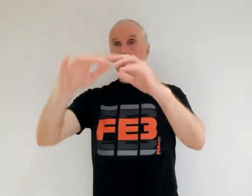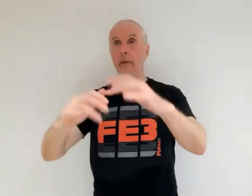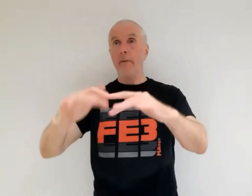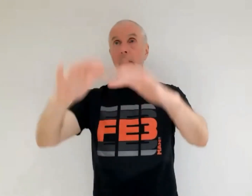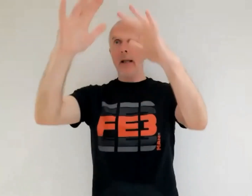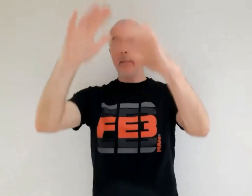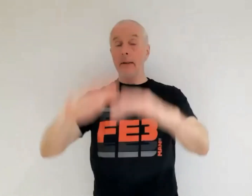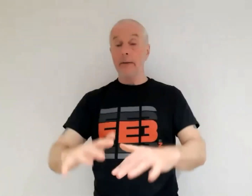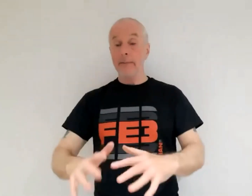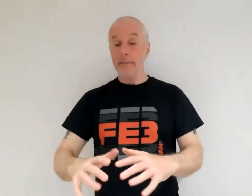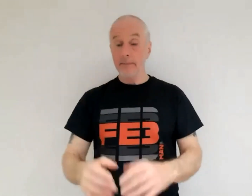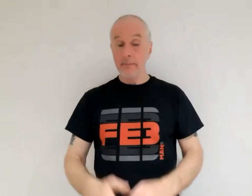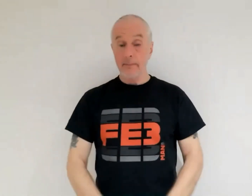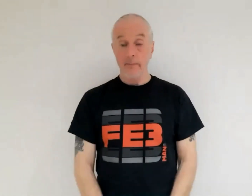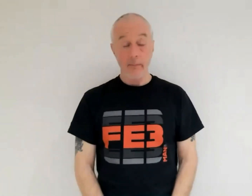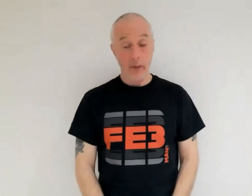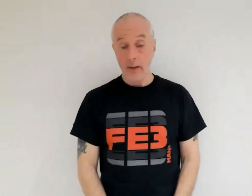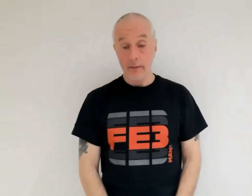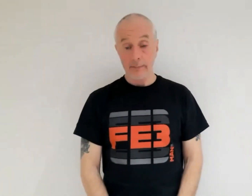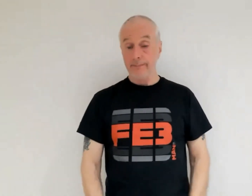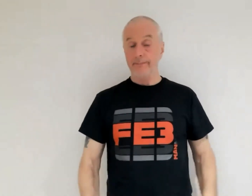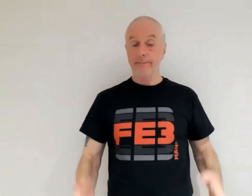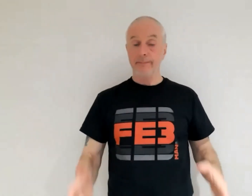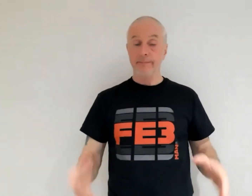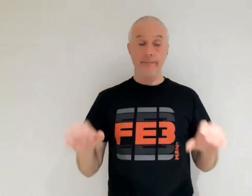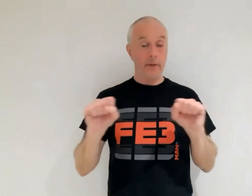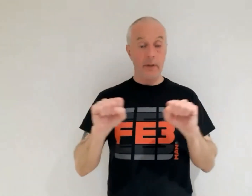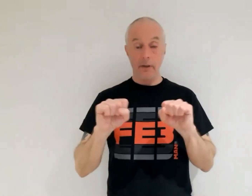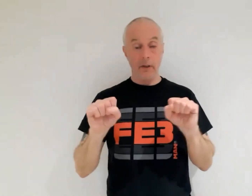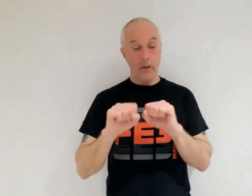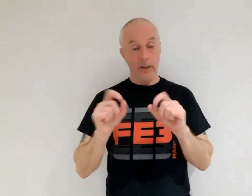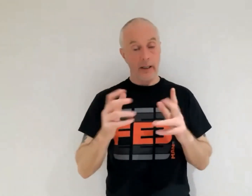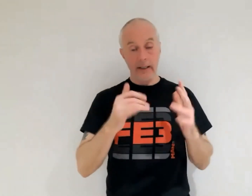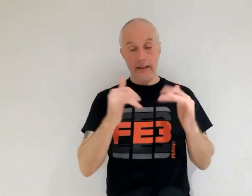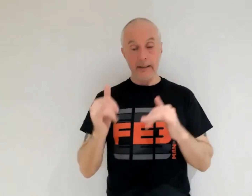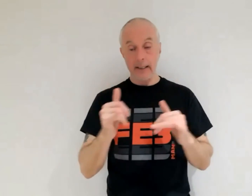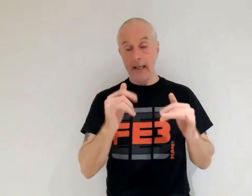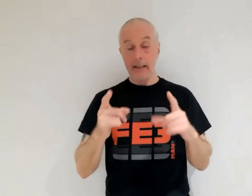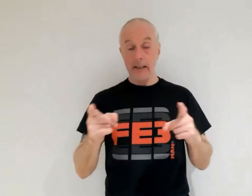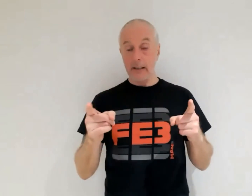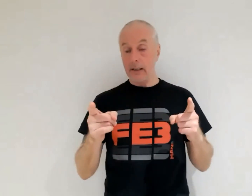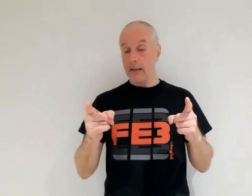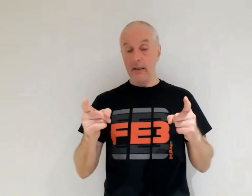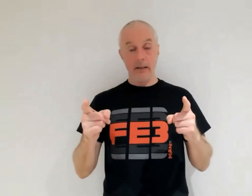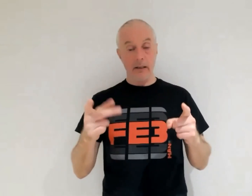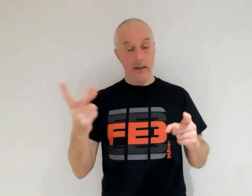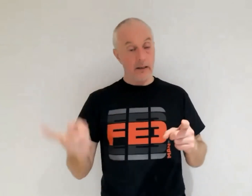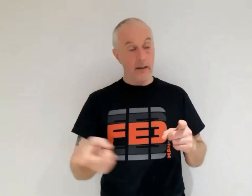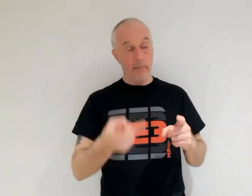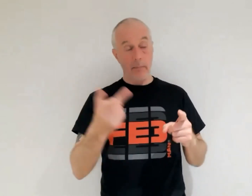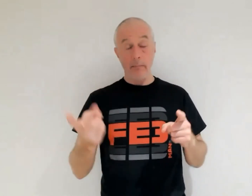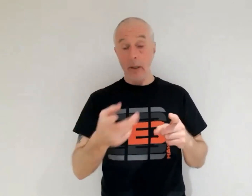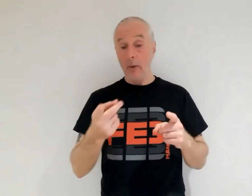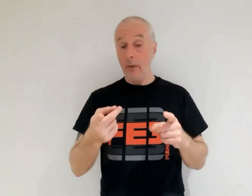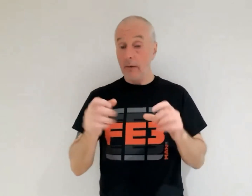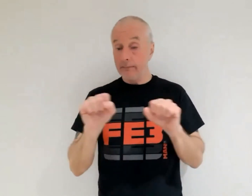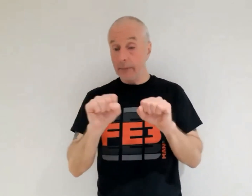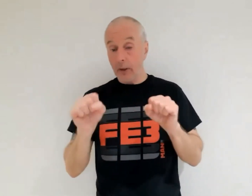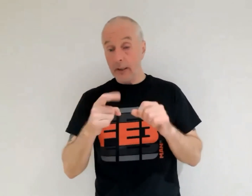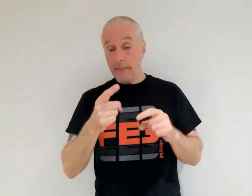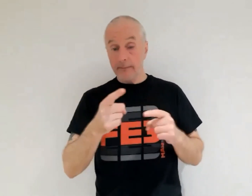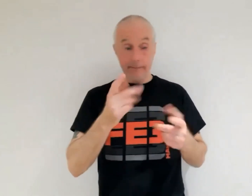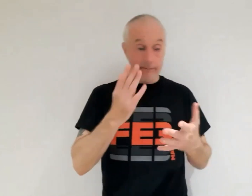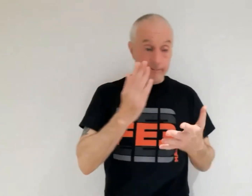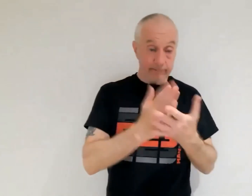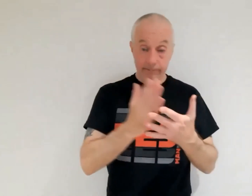So we haven't done comparative testing of ignition of sort of extinguishing processes for me to say here's the